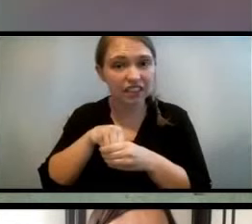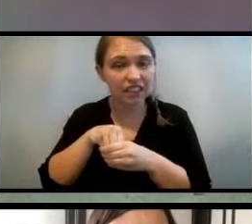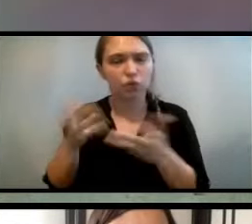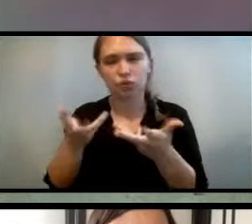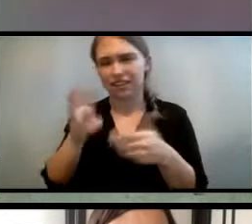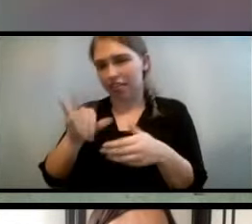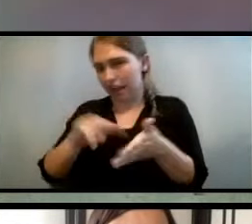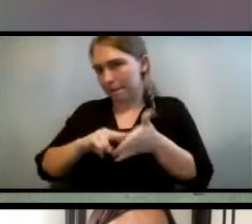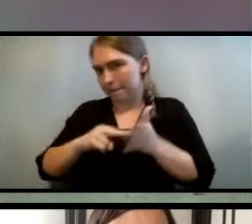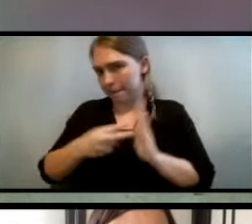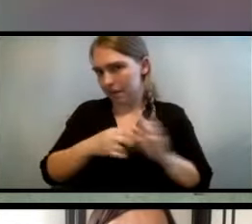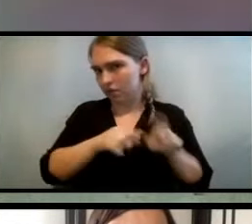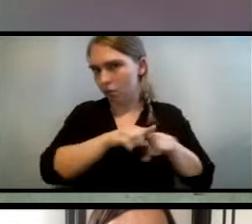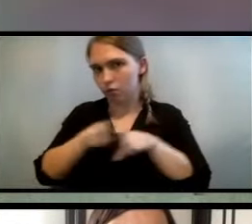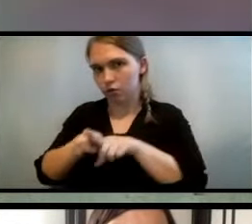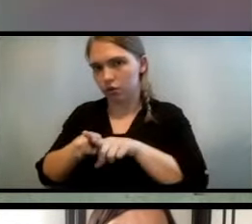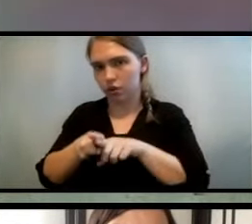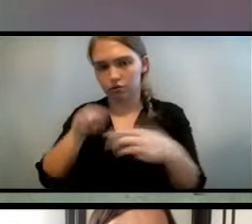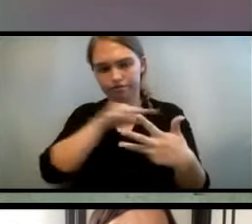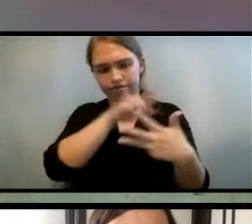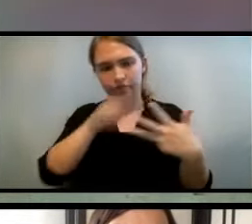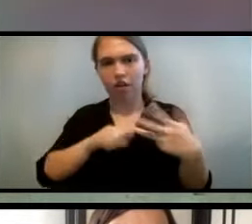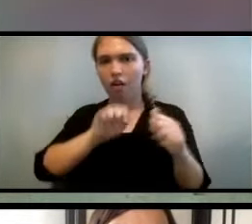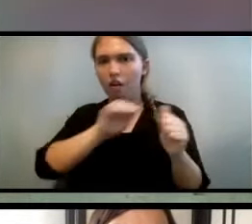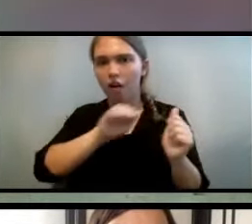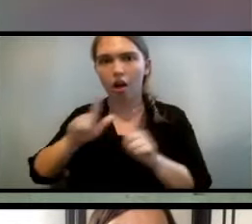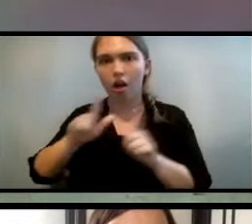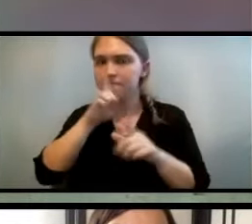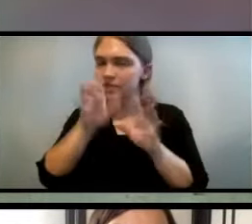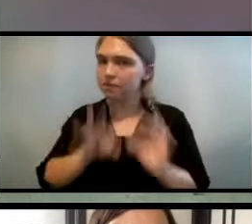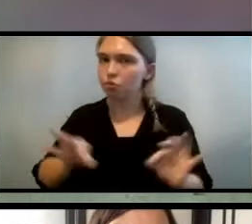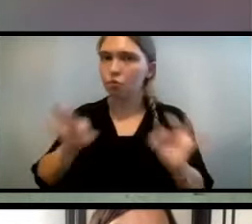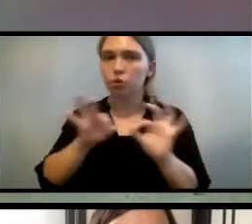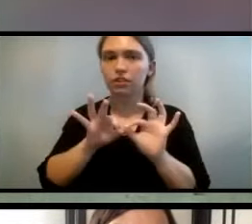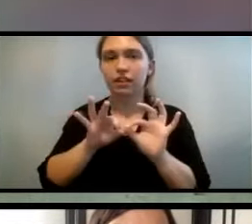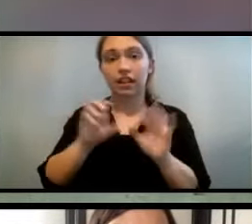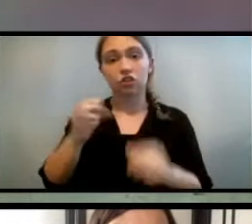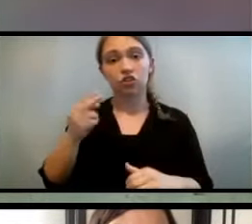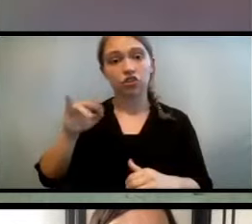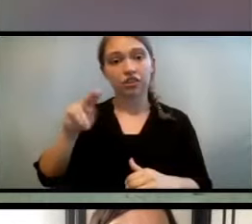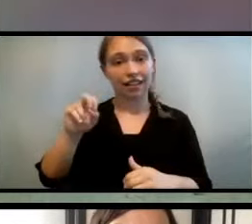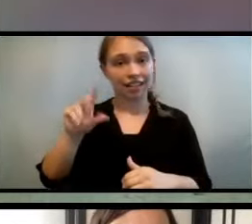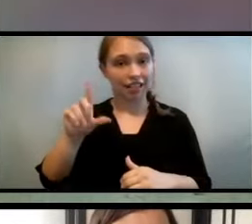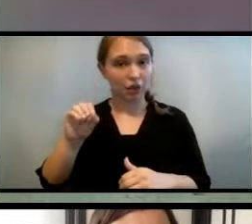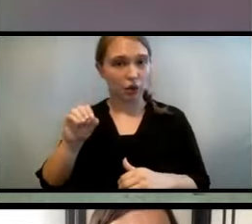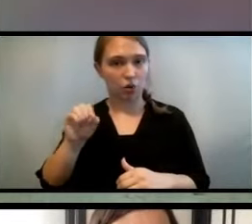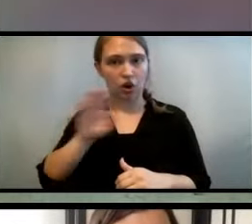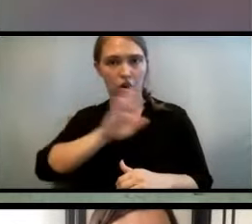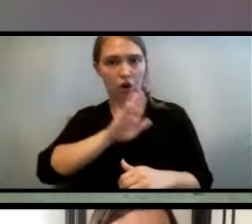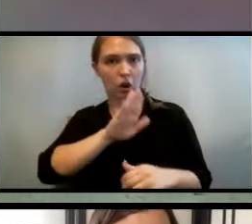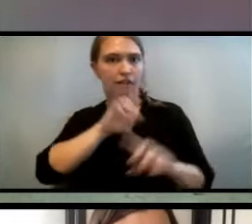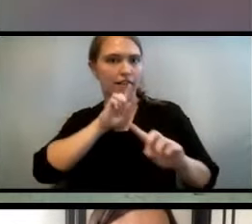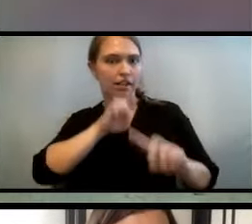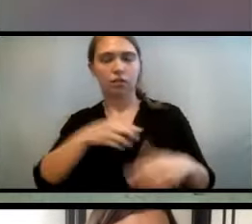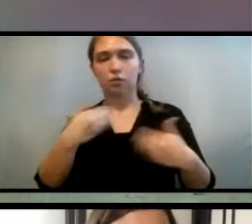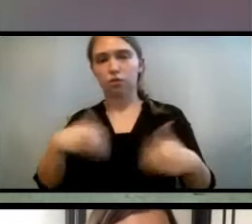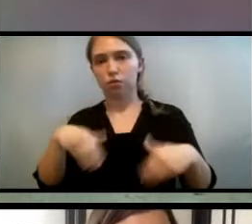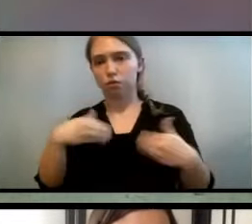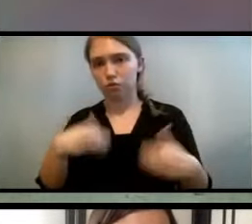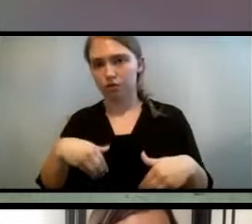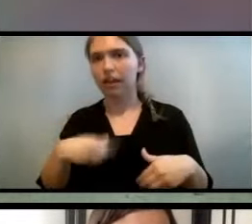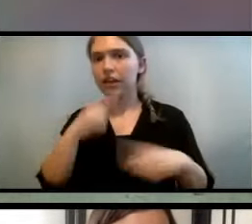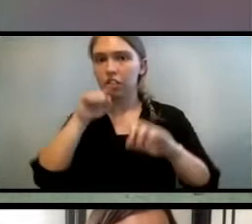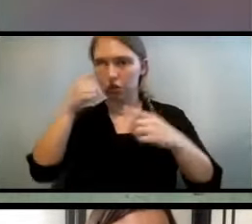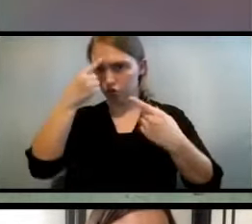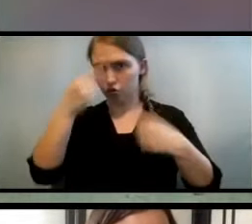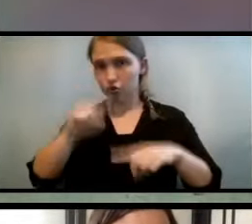and I love Chinelo's answer, and I agree, and I never italicize something if a character is speaking their native language.